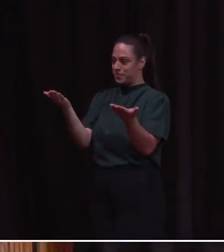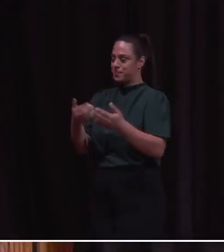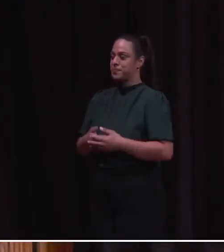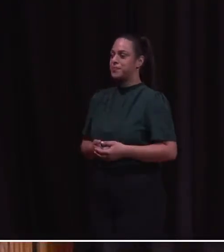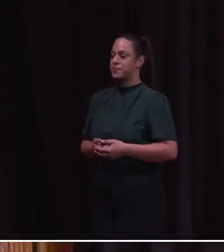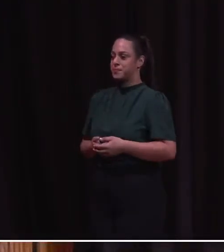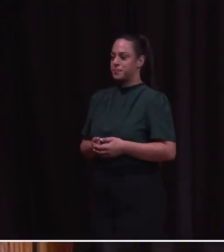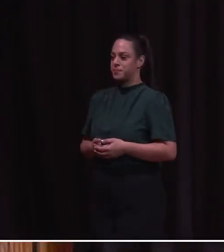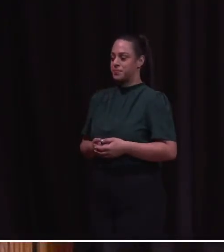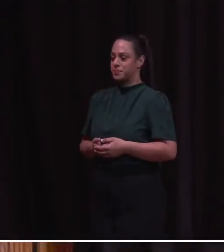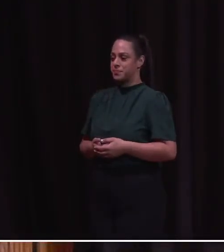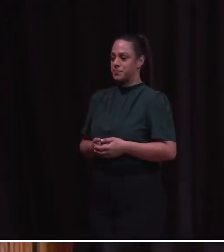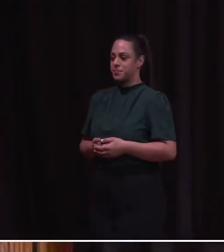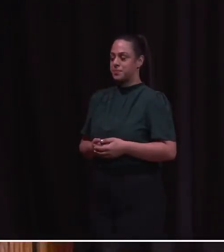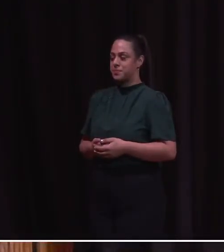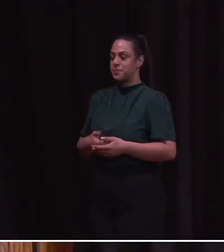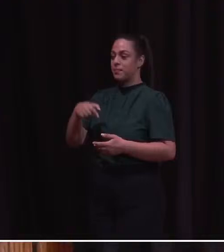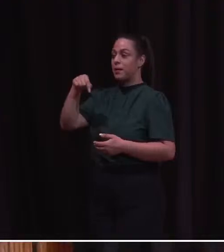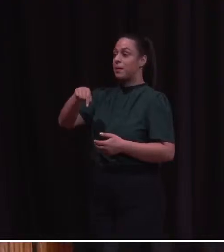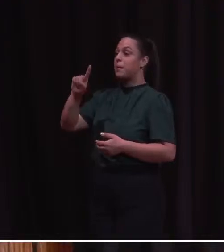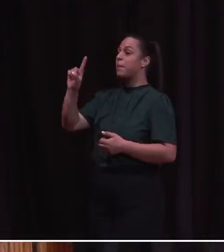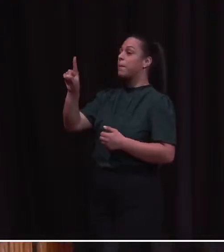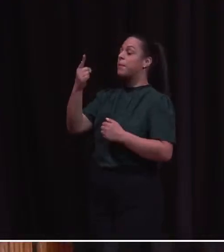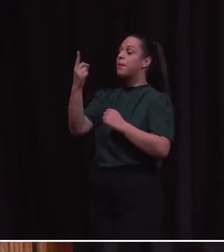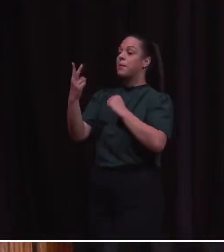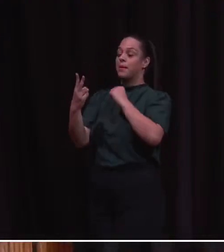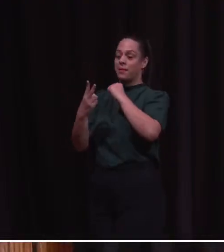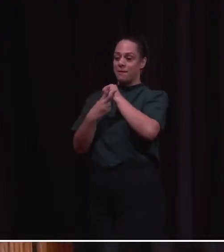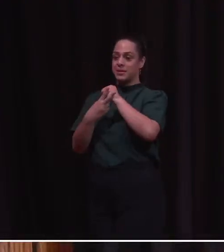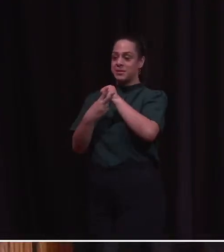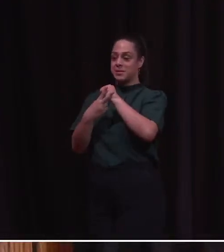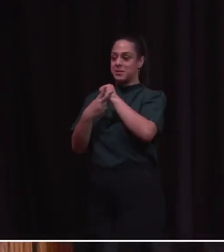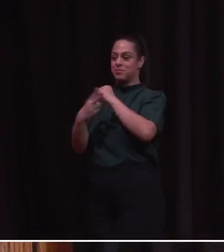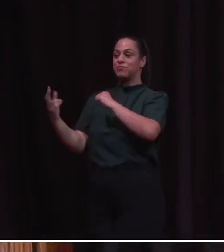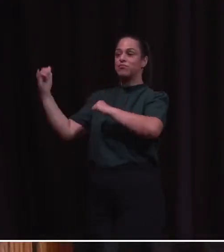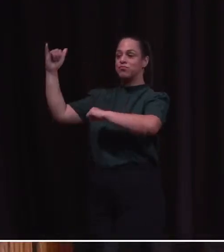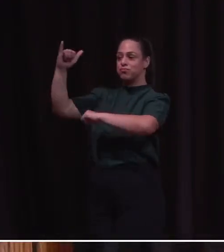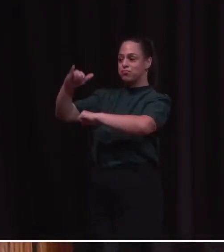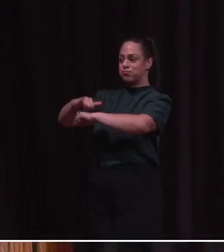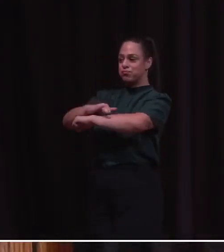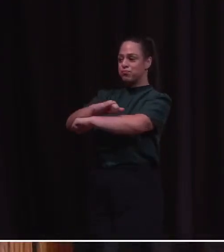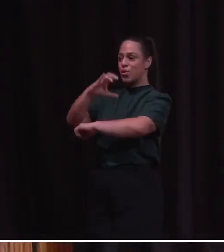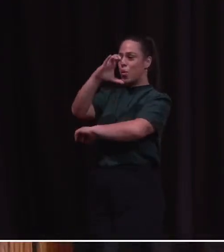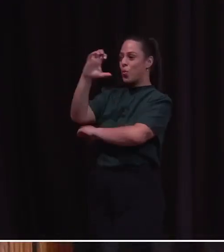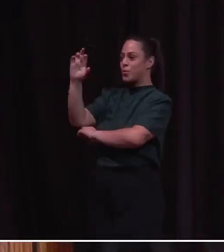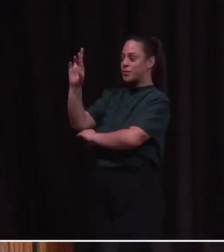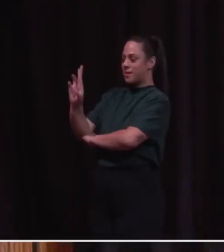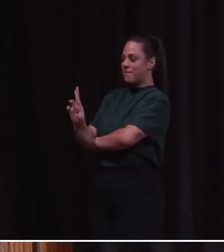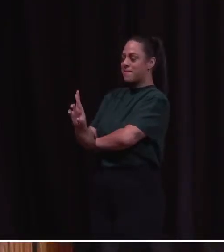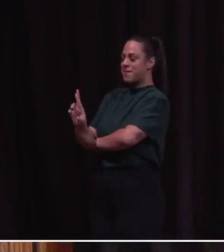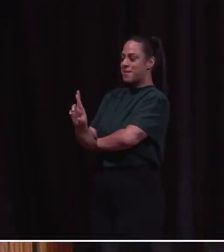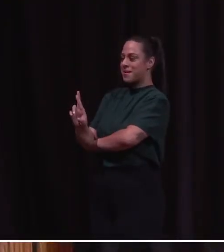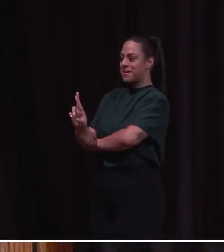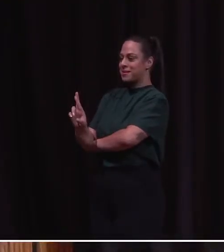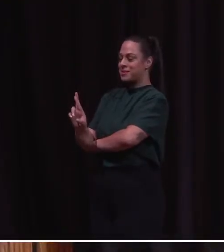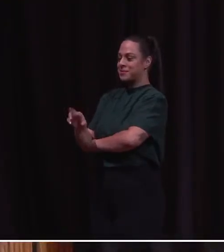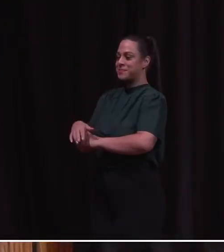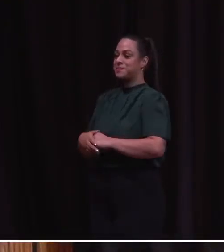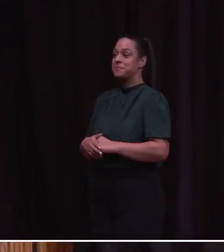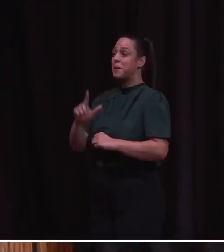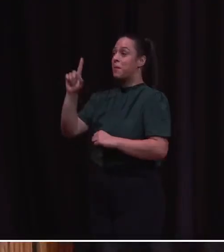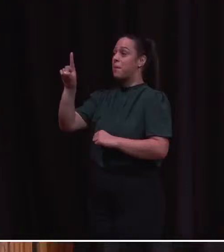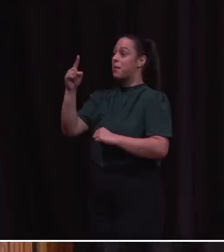This is my first time in Costa Rica. This is my first time in Central